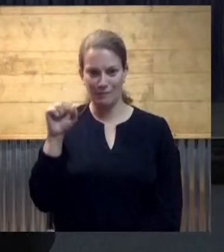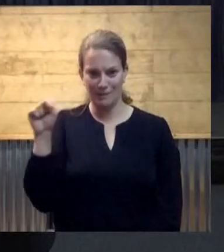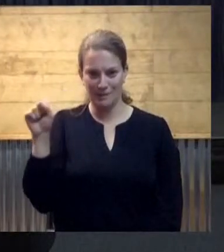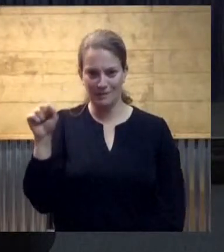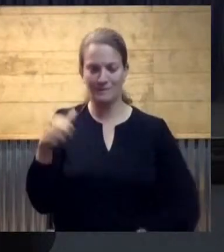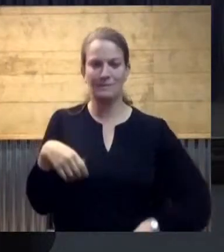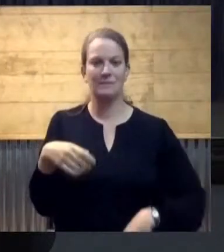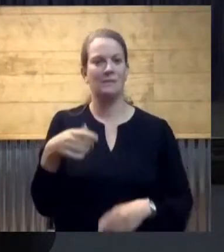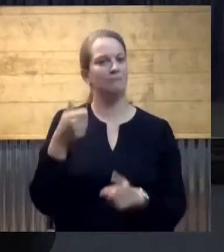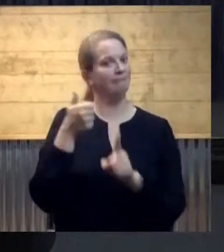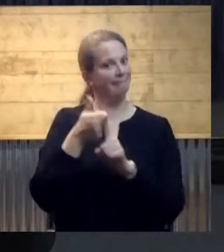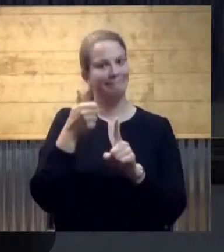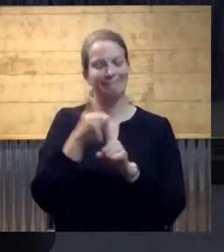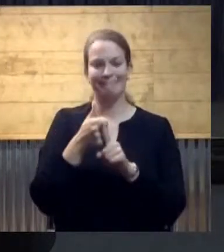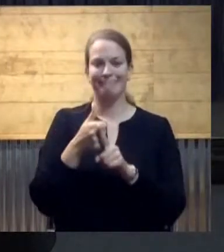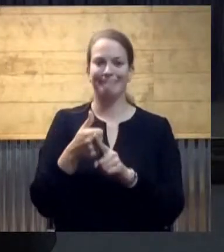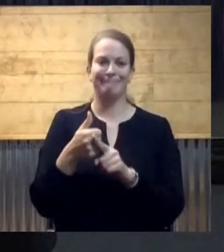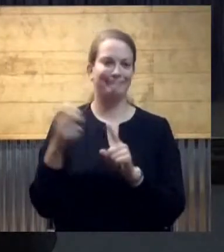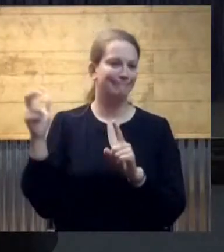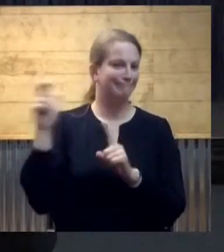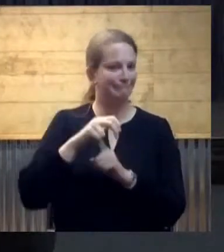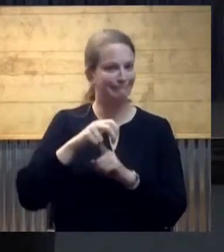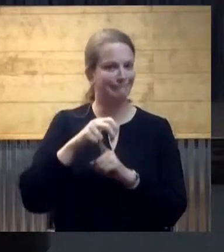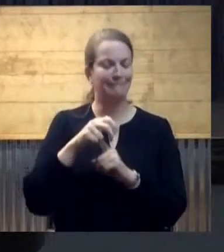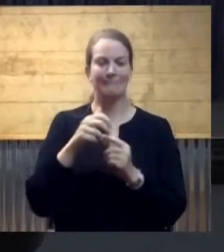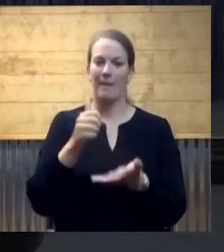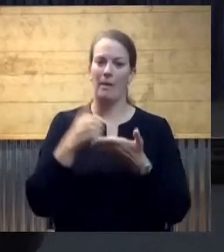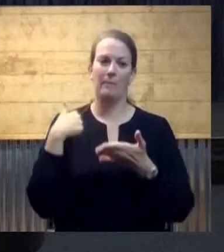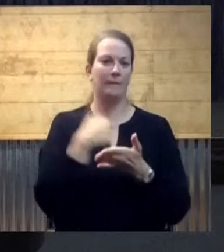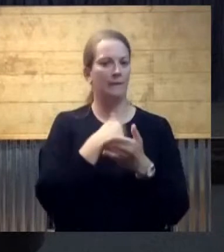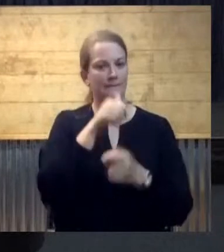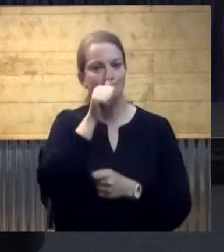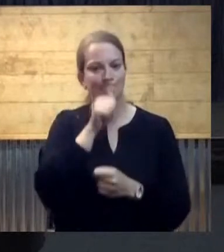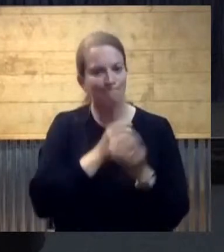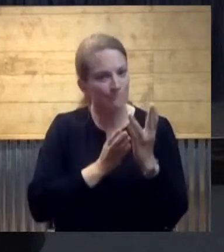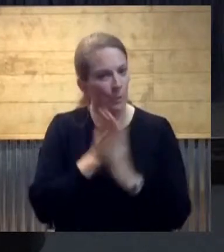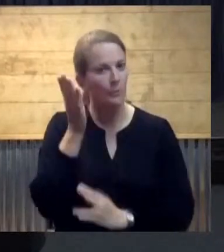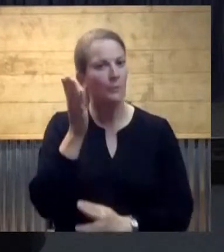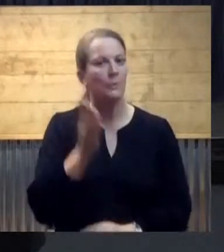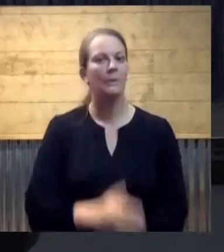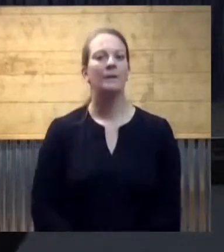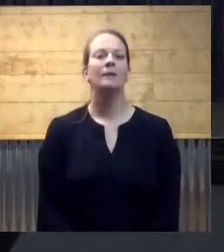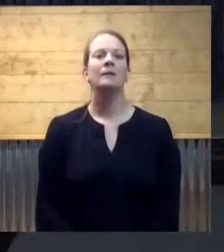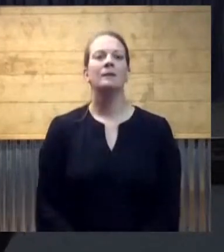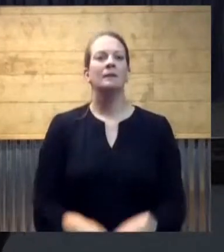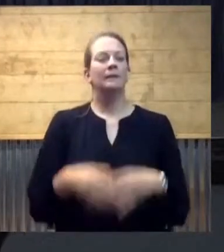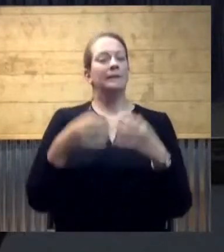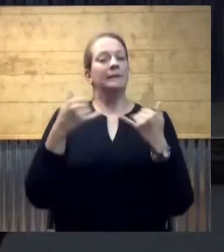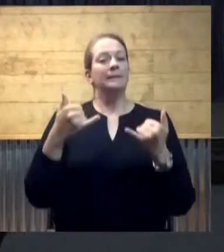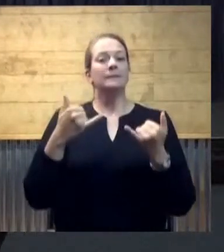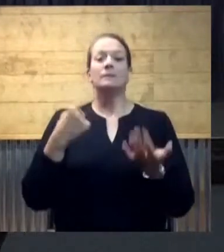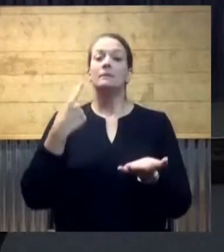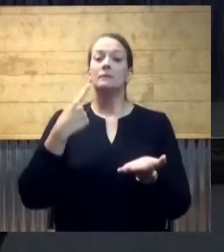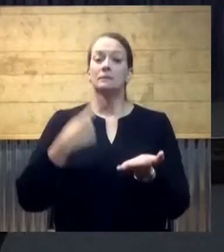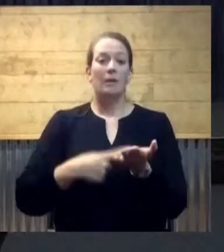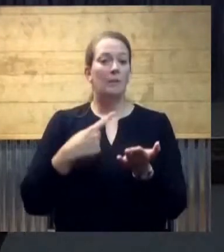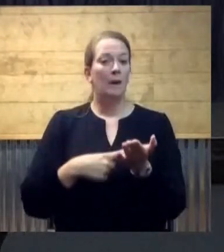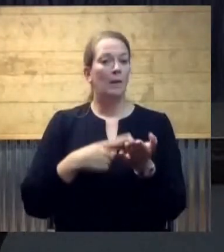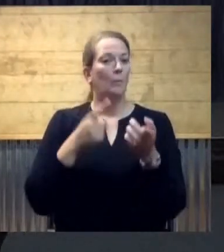intellectual superpower who has been helping us all through this. Let's talk about where we are today.